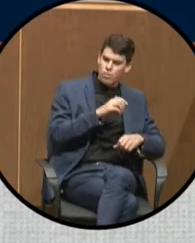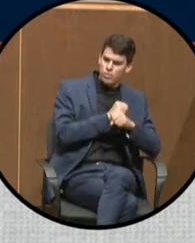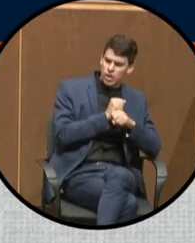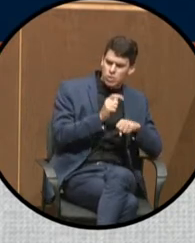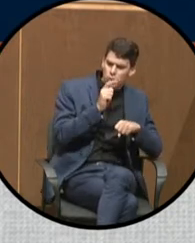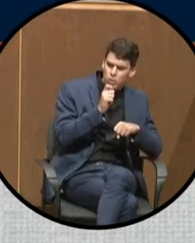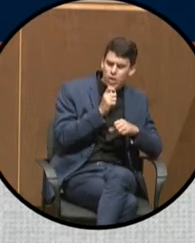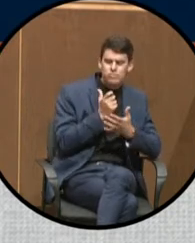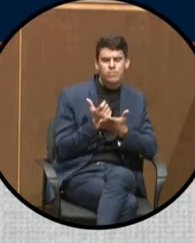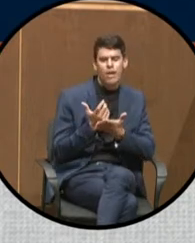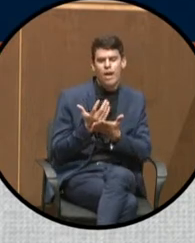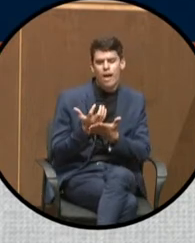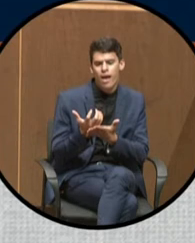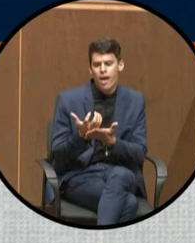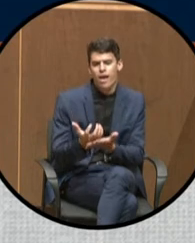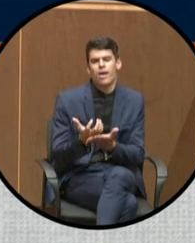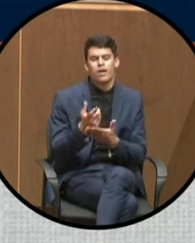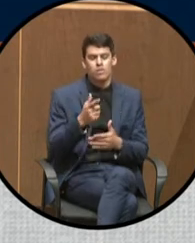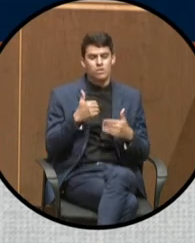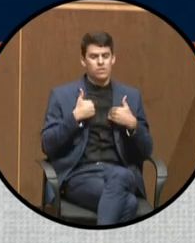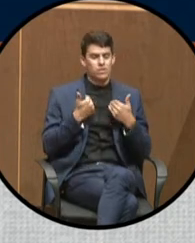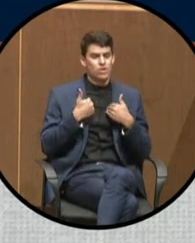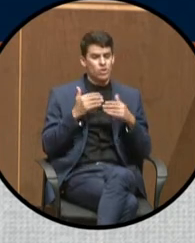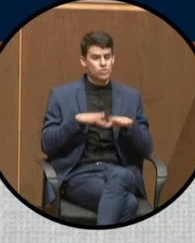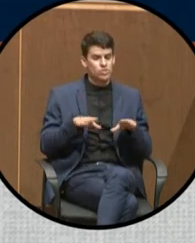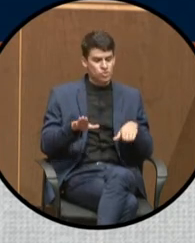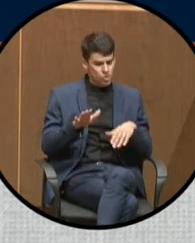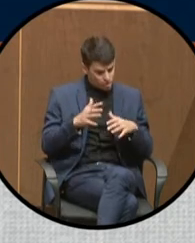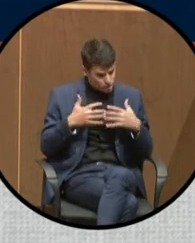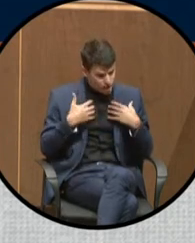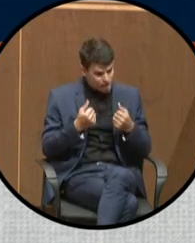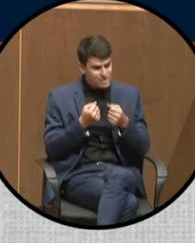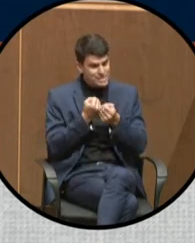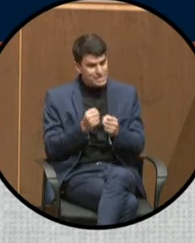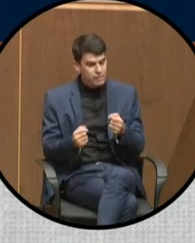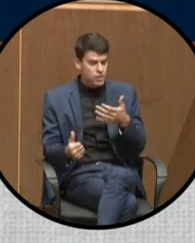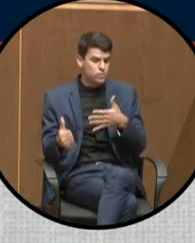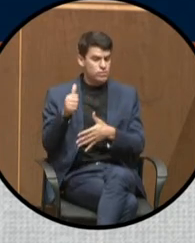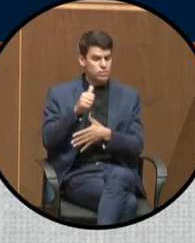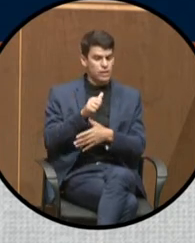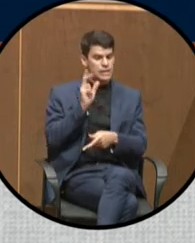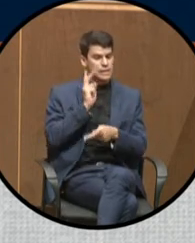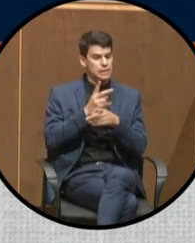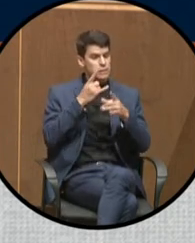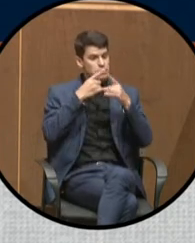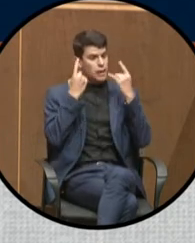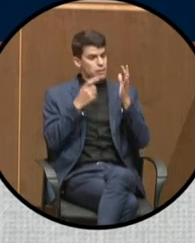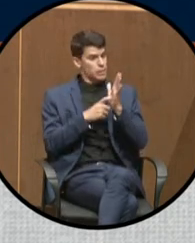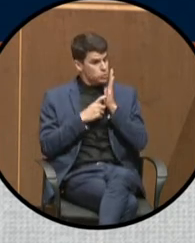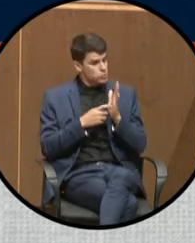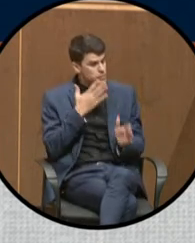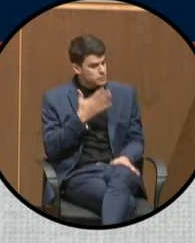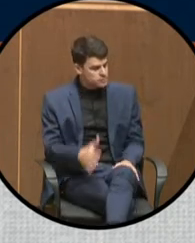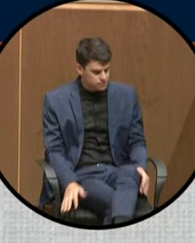I beg you to please put these young children's health and safety first by keeping masks mandatory. Thank